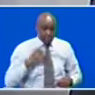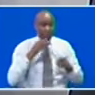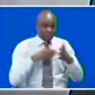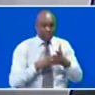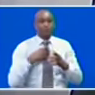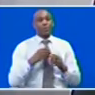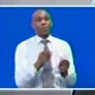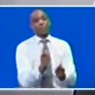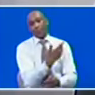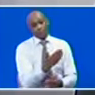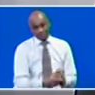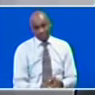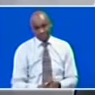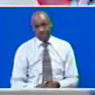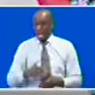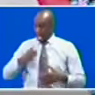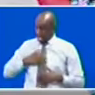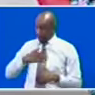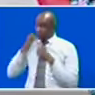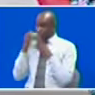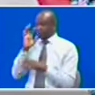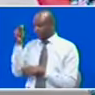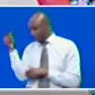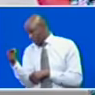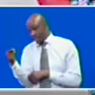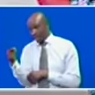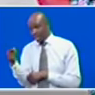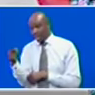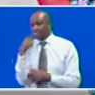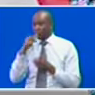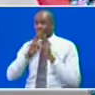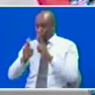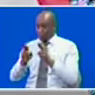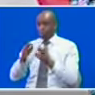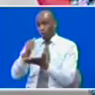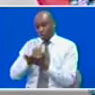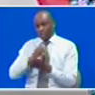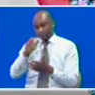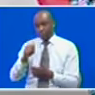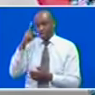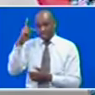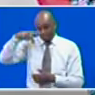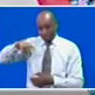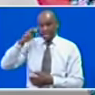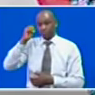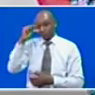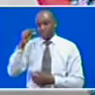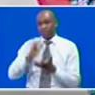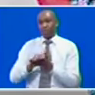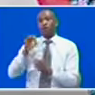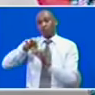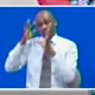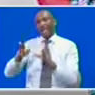deal with them. All right. Our sources tell us that much-awaited report, audit by the KPMG of the Voter Register, is